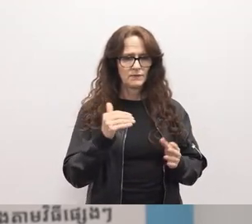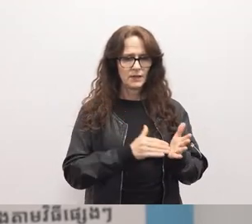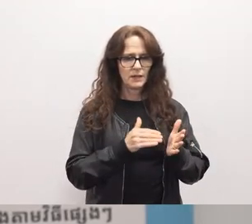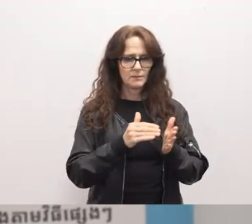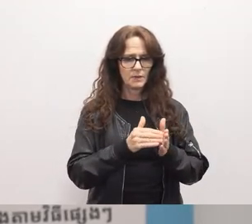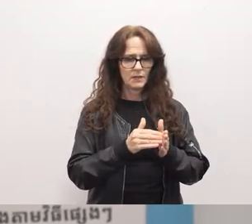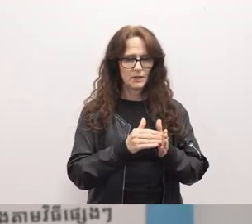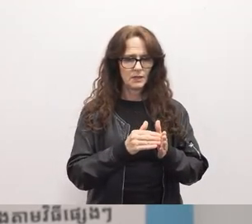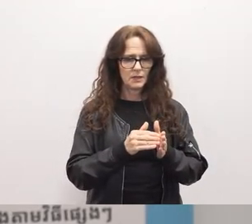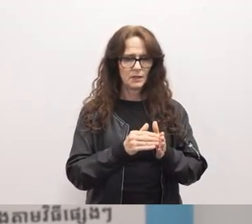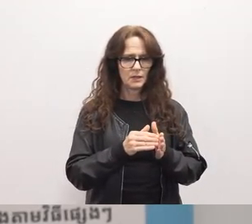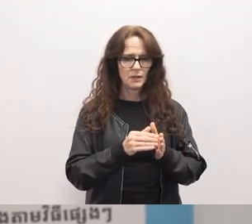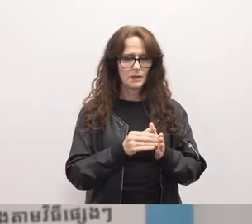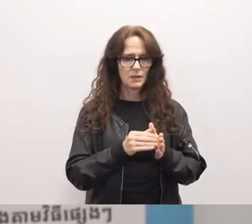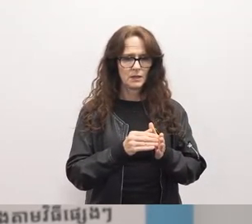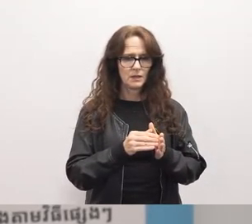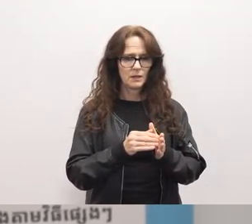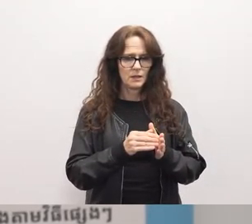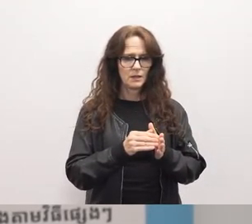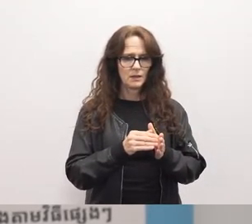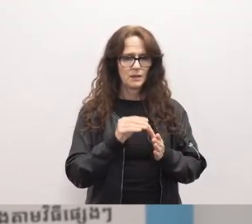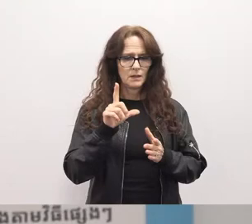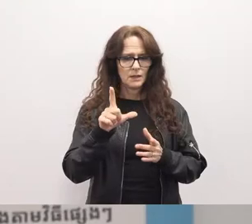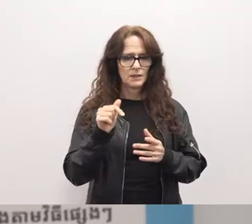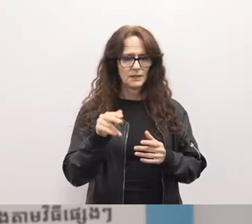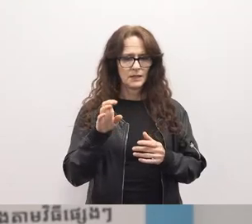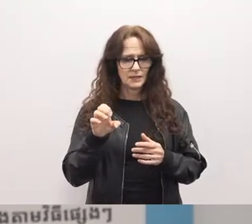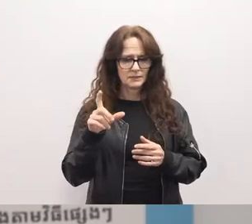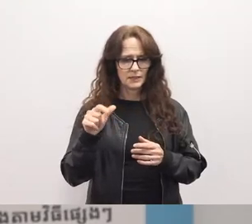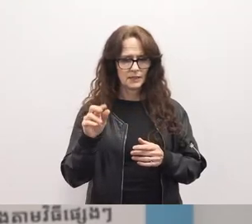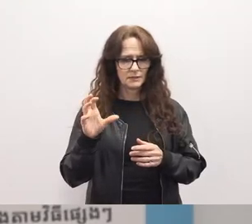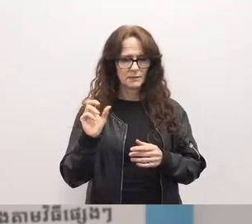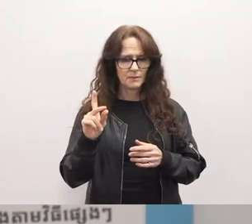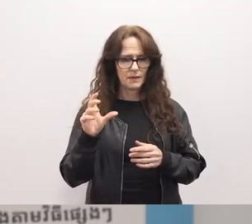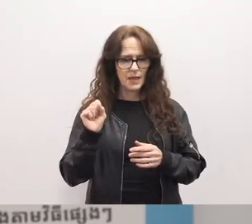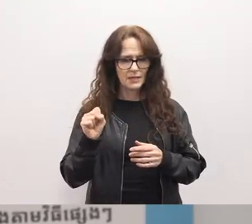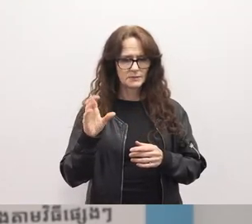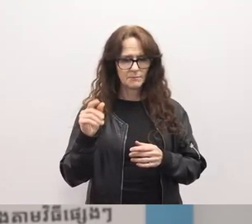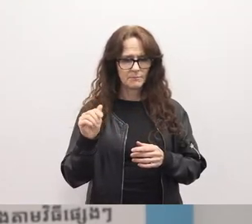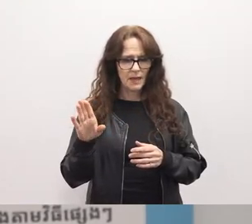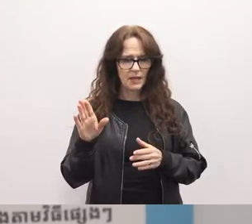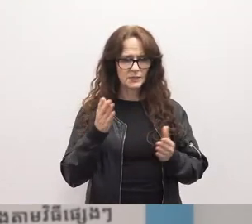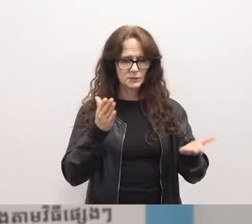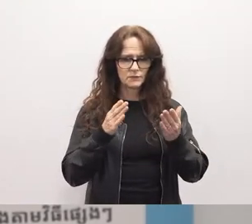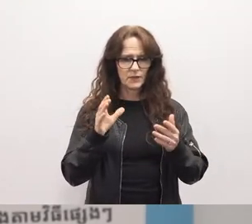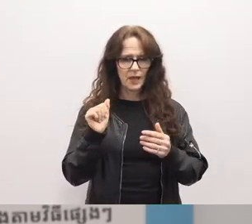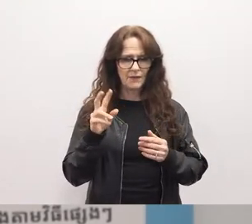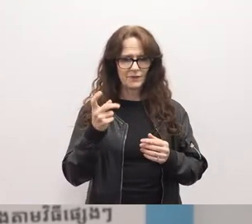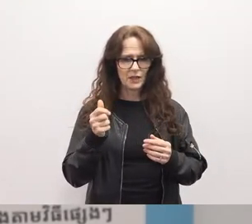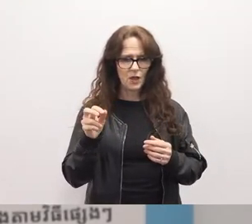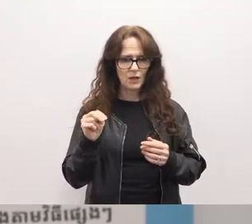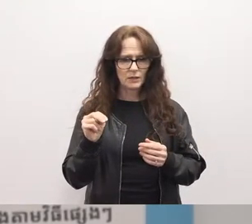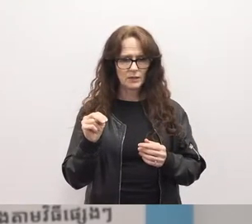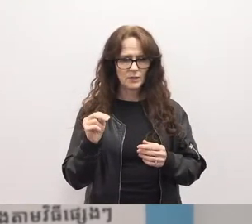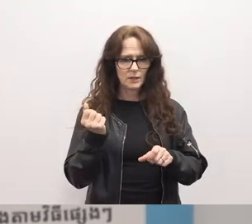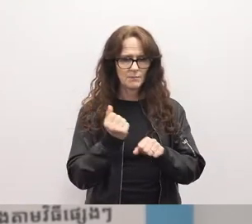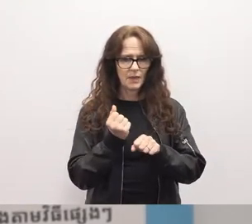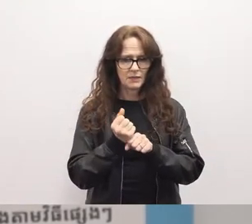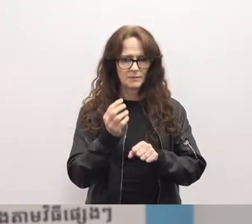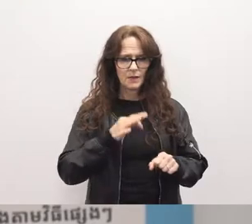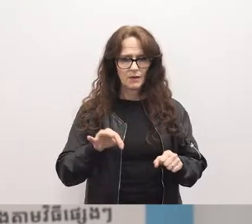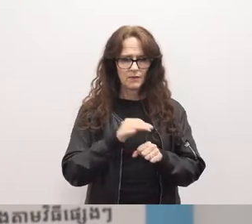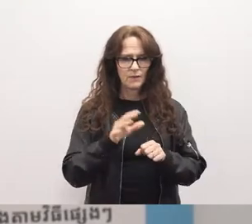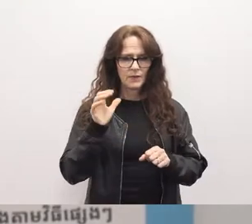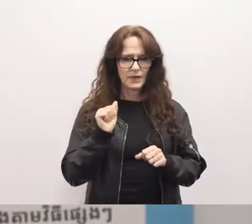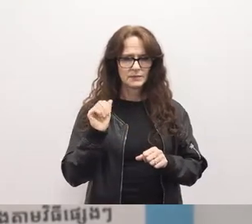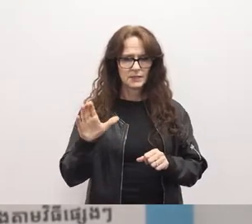million on the leaseback services to Avalon, the baseball field, and the AC?